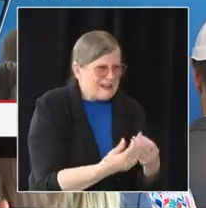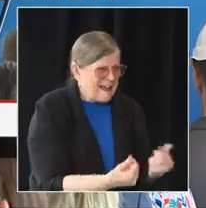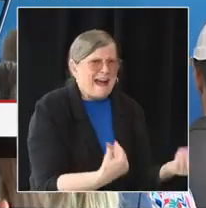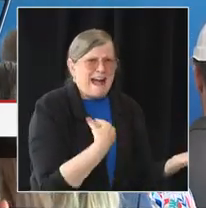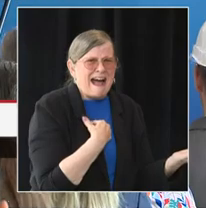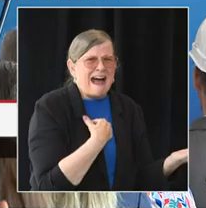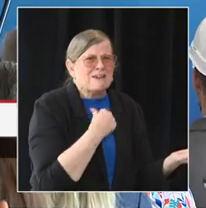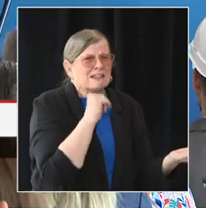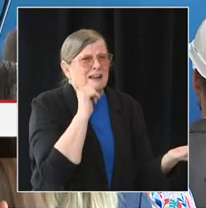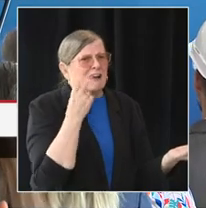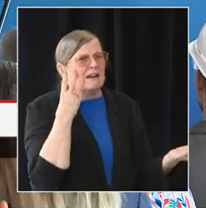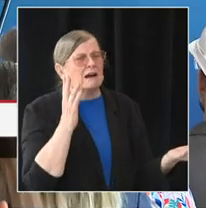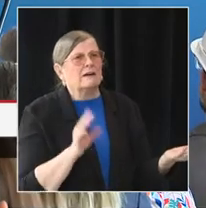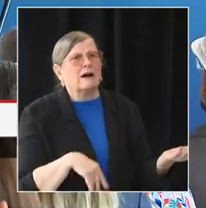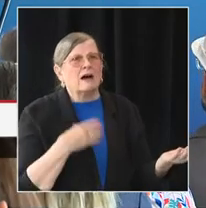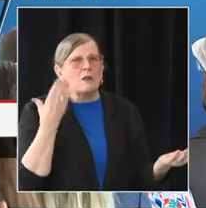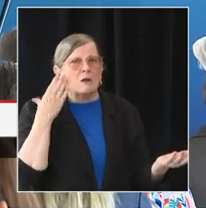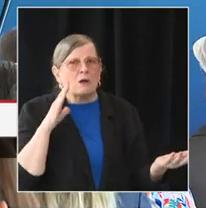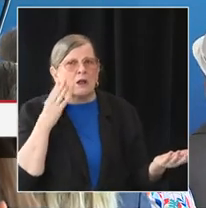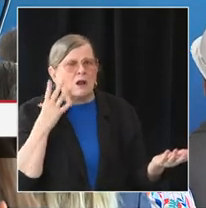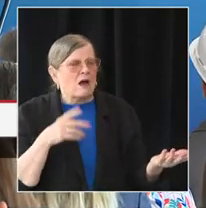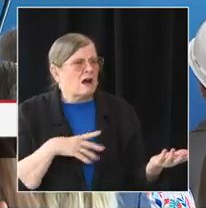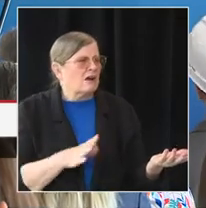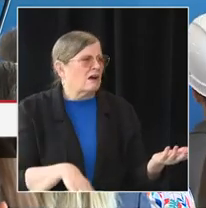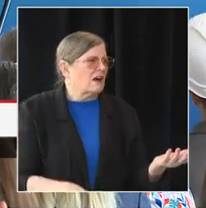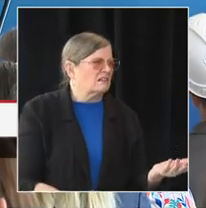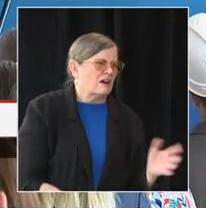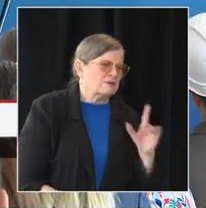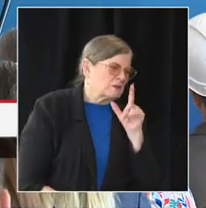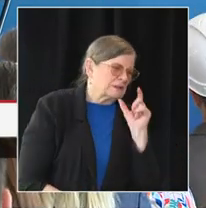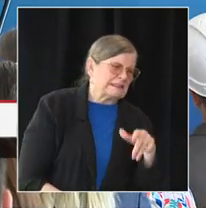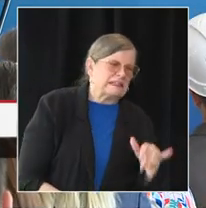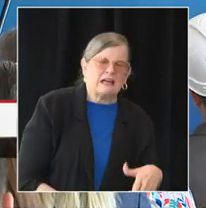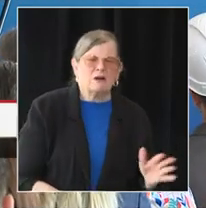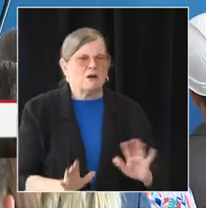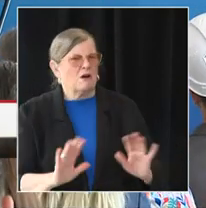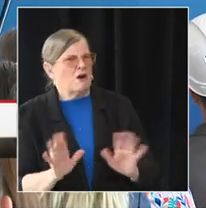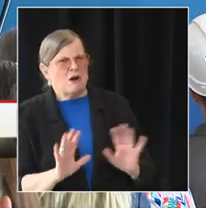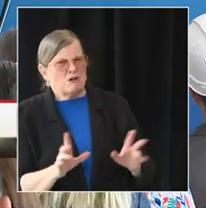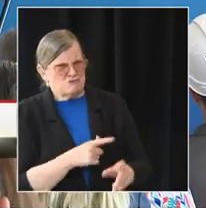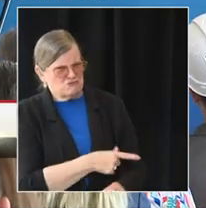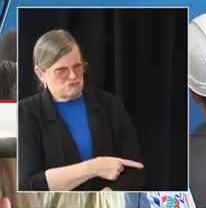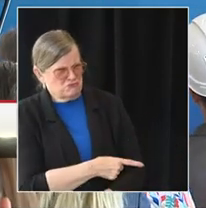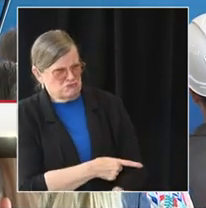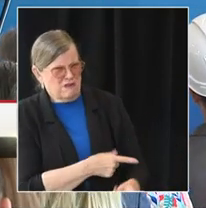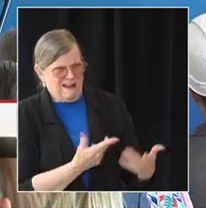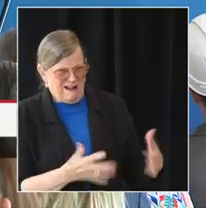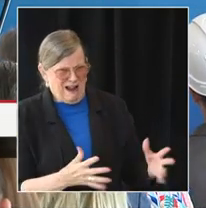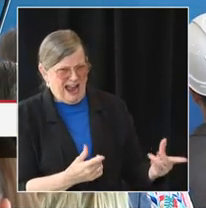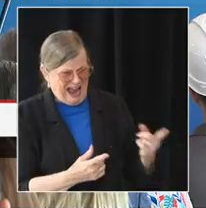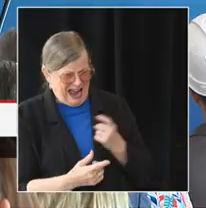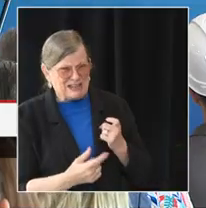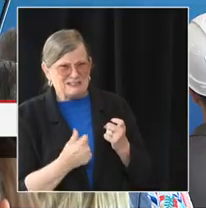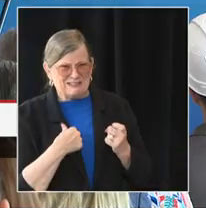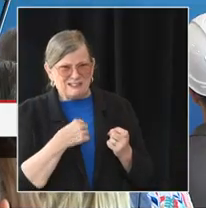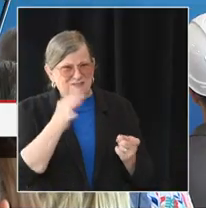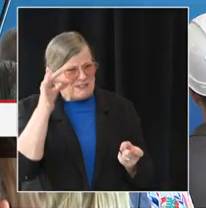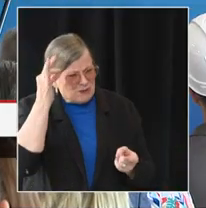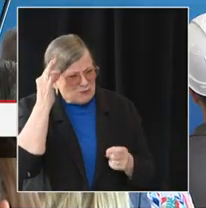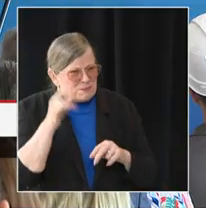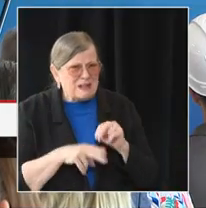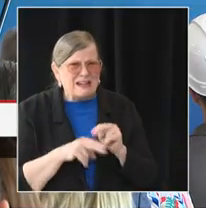asked me about reuse of some of these buildings, some of the federal buildings, how we're going to get around that. We're looking for